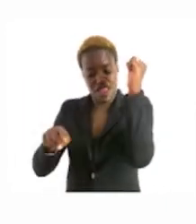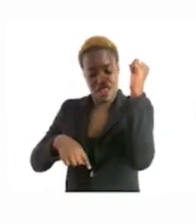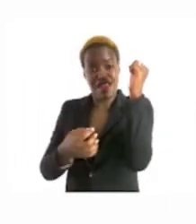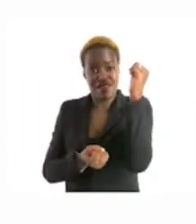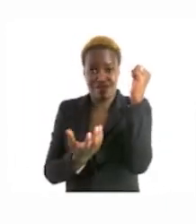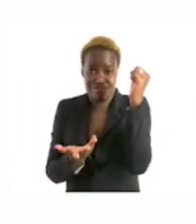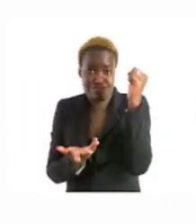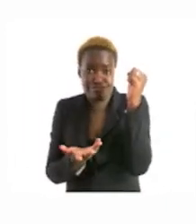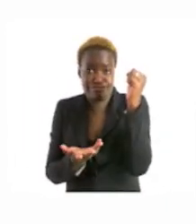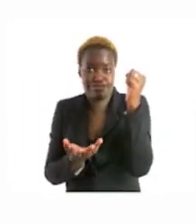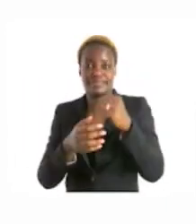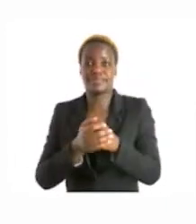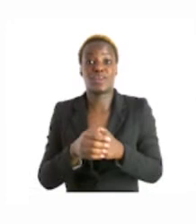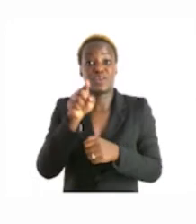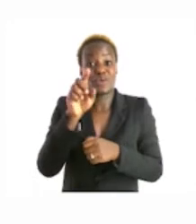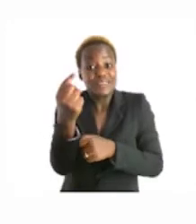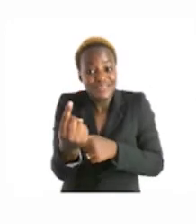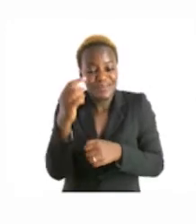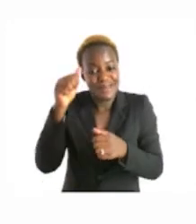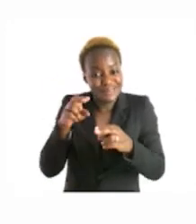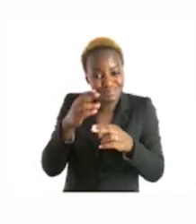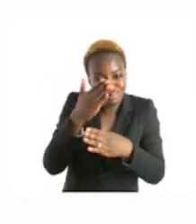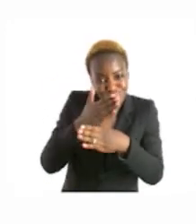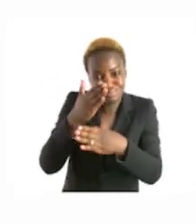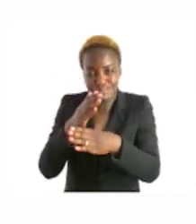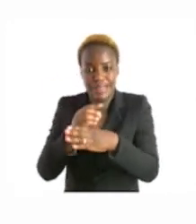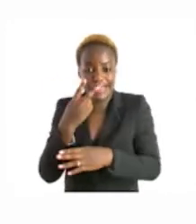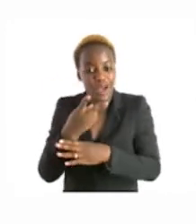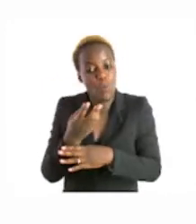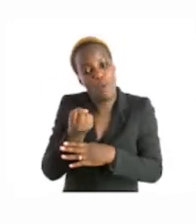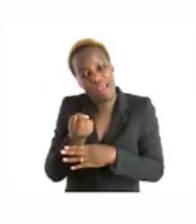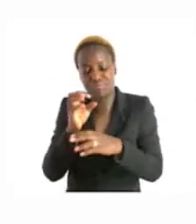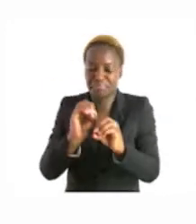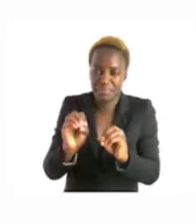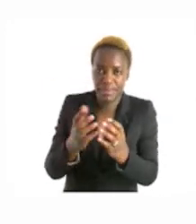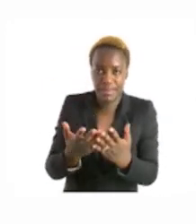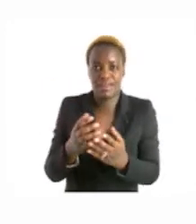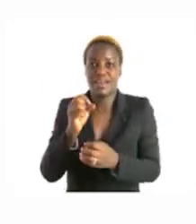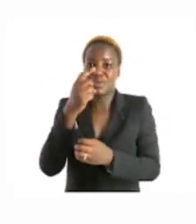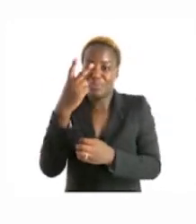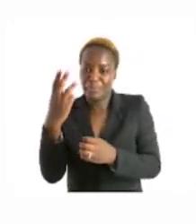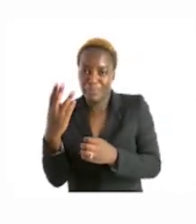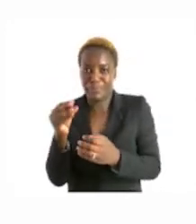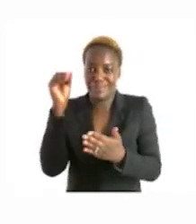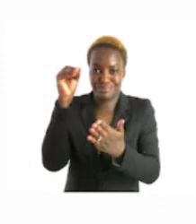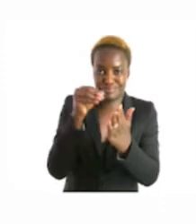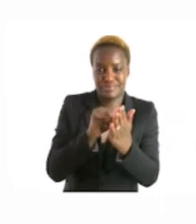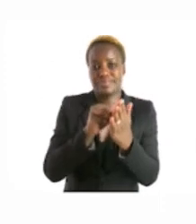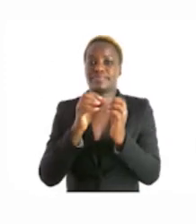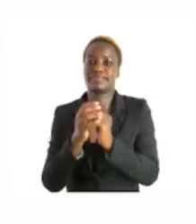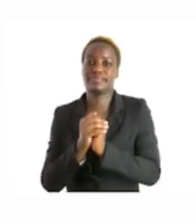0 because we cannot divide it into 2. And then we have to count the angles. Remember, the angles and the corners